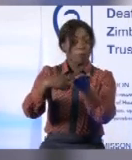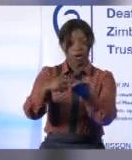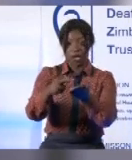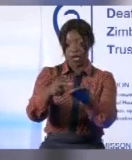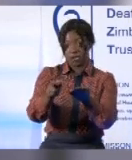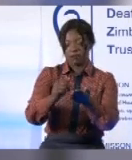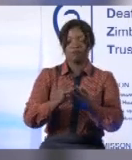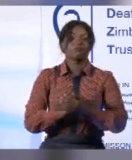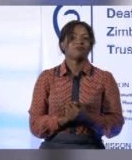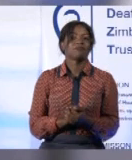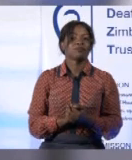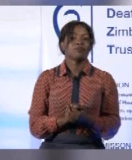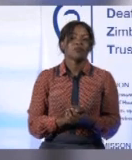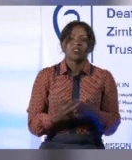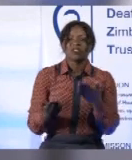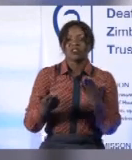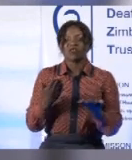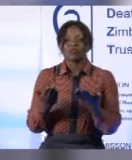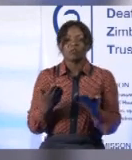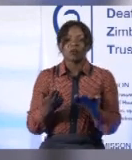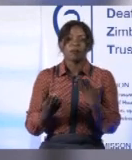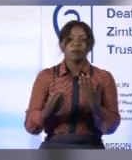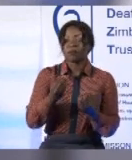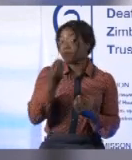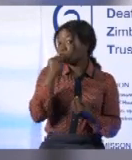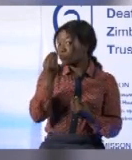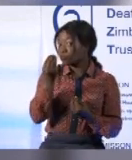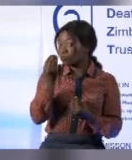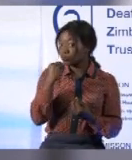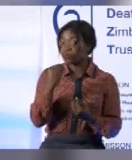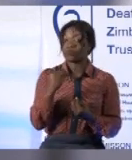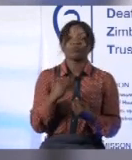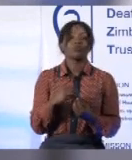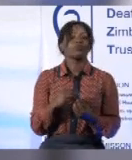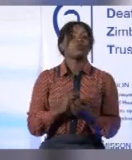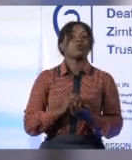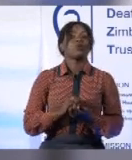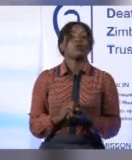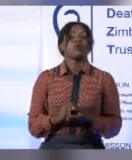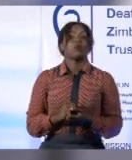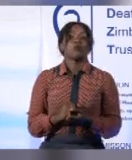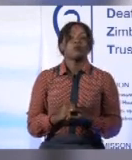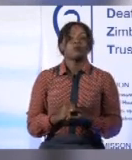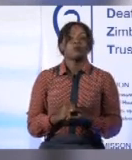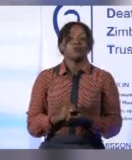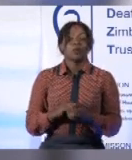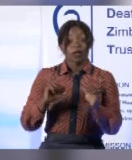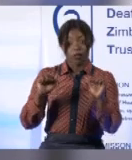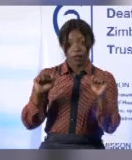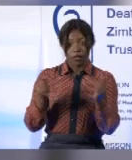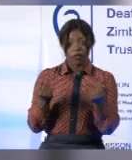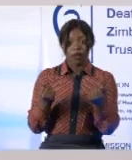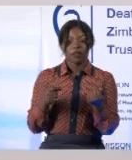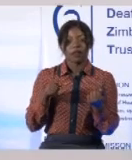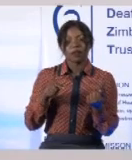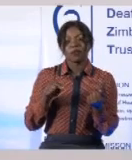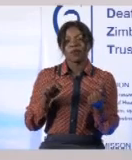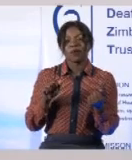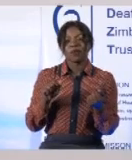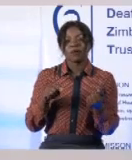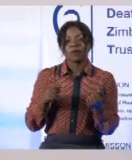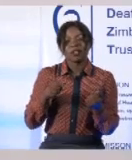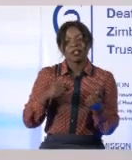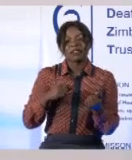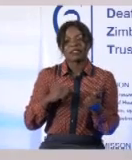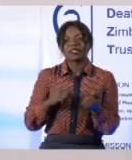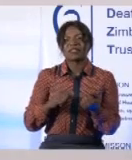my expenses, for example, foods and my clothes. Another one for food. Mm. And also, the other thing that I was